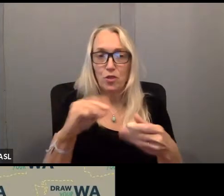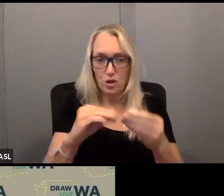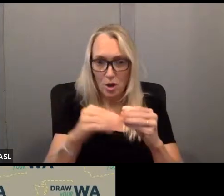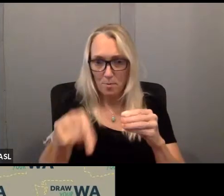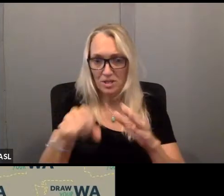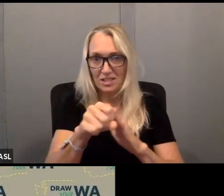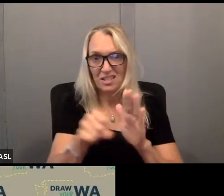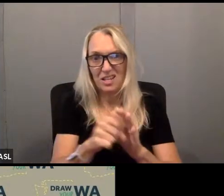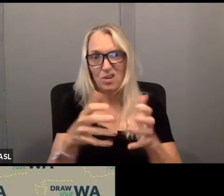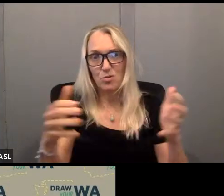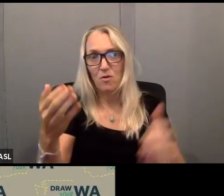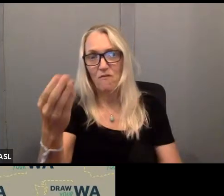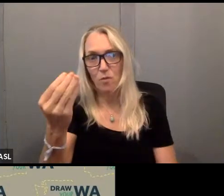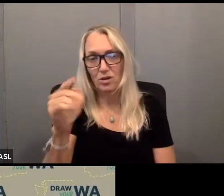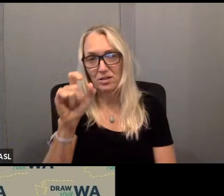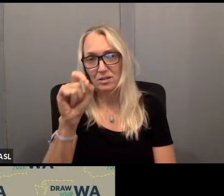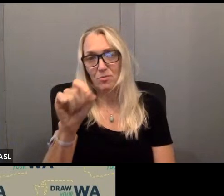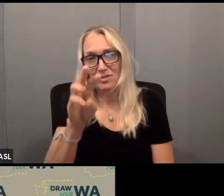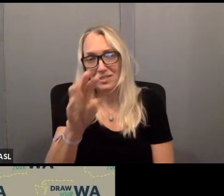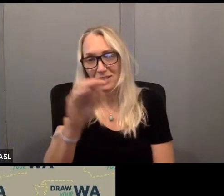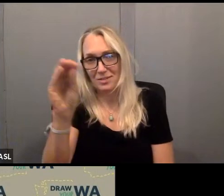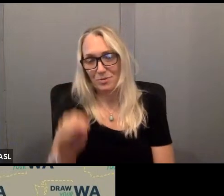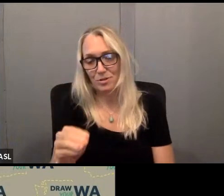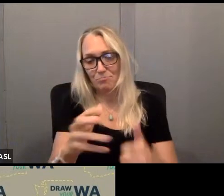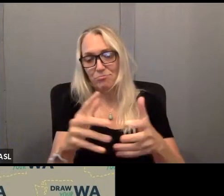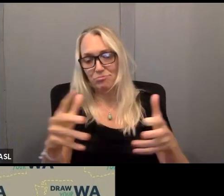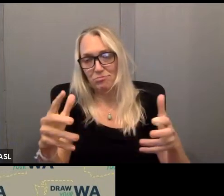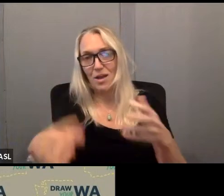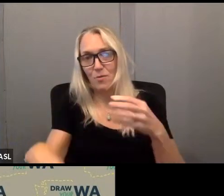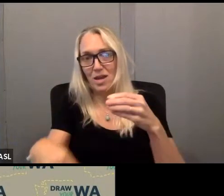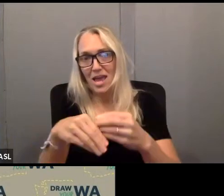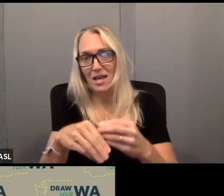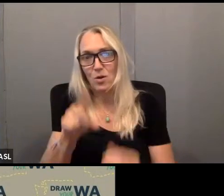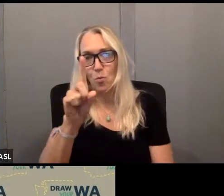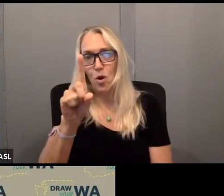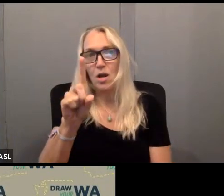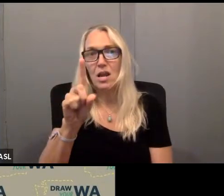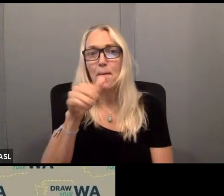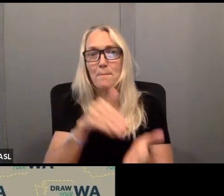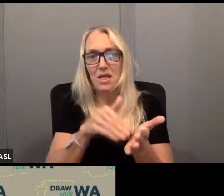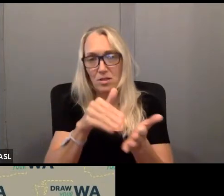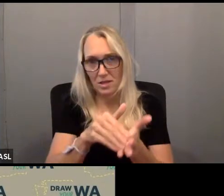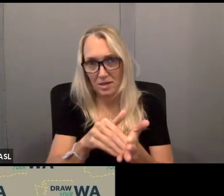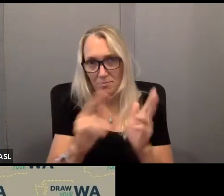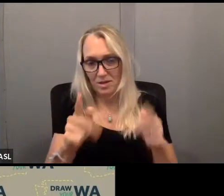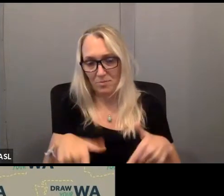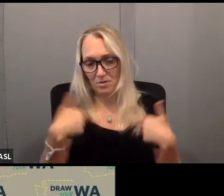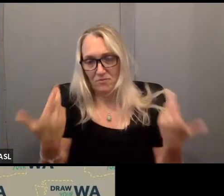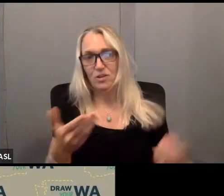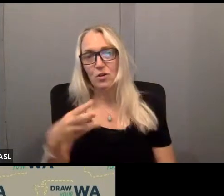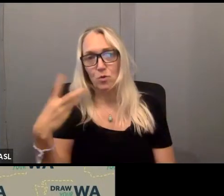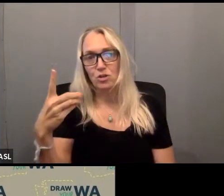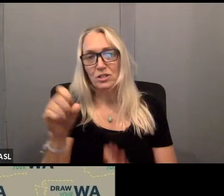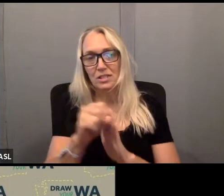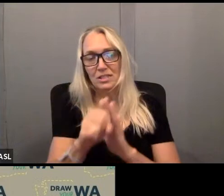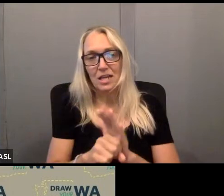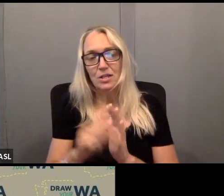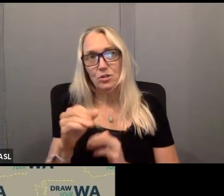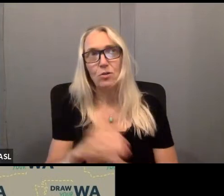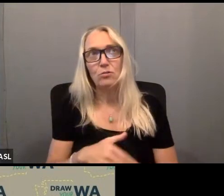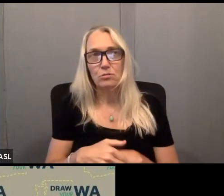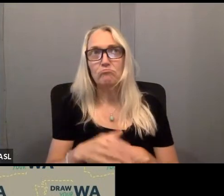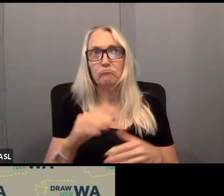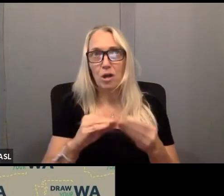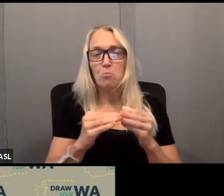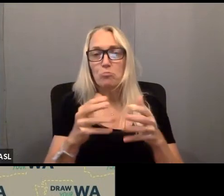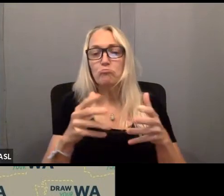by 14.6% and added approximately 1 million residents. Despite that population growth, it did